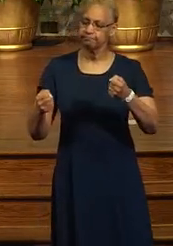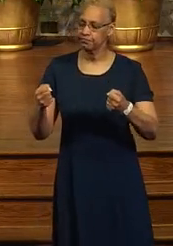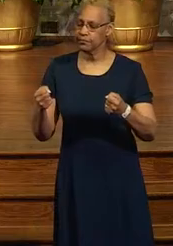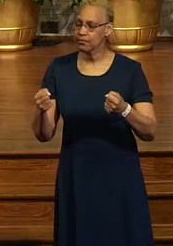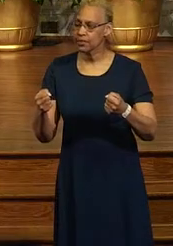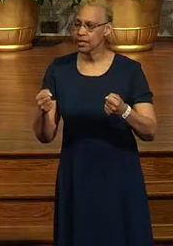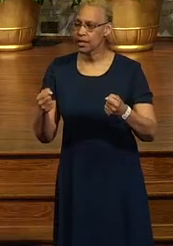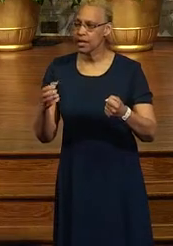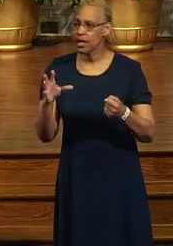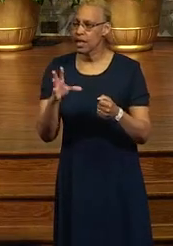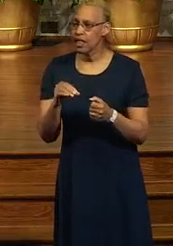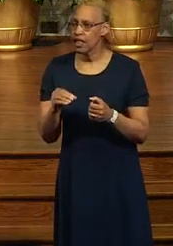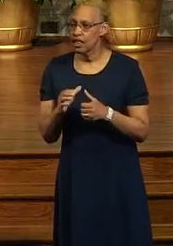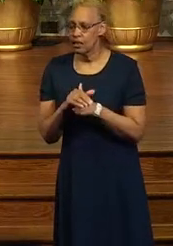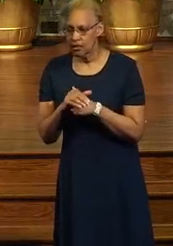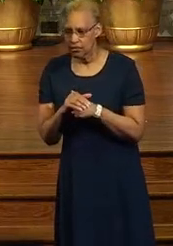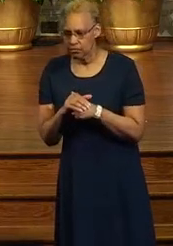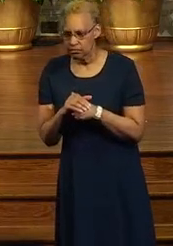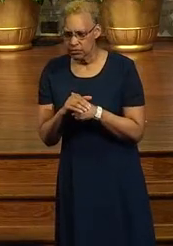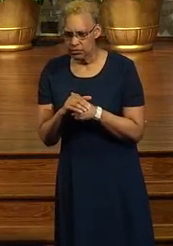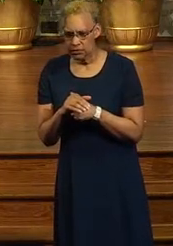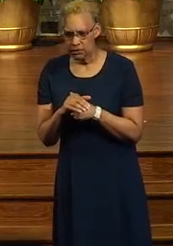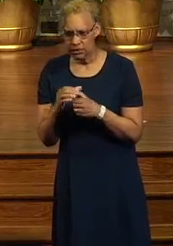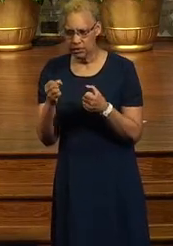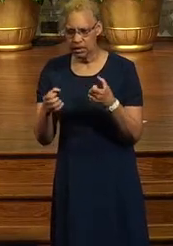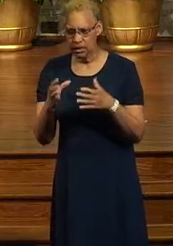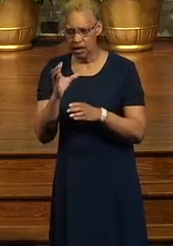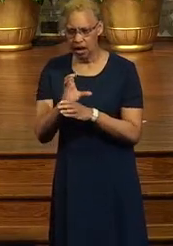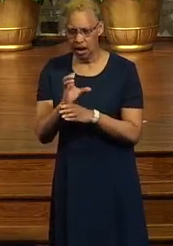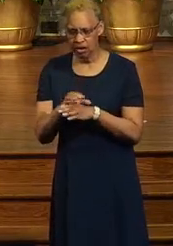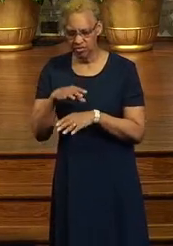and the car was dirty.